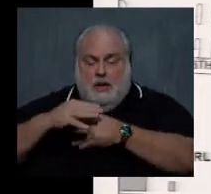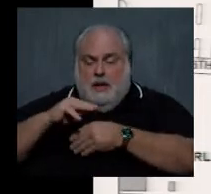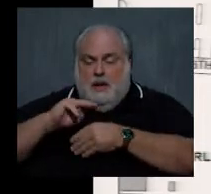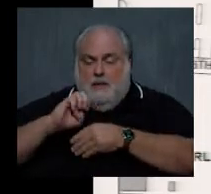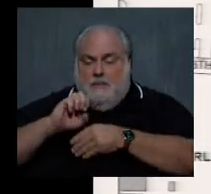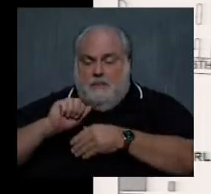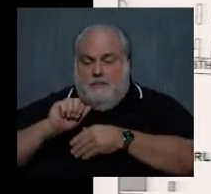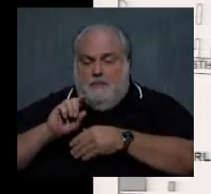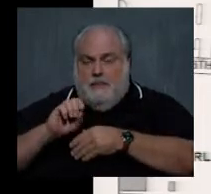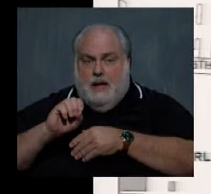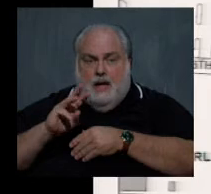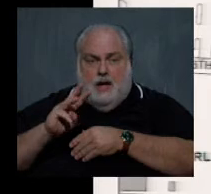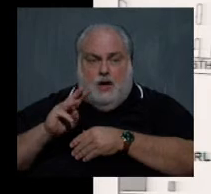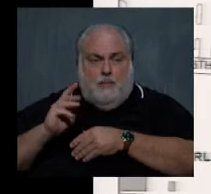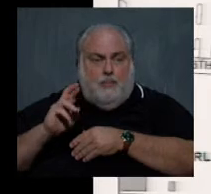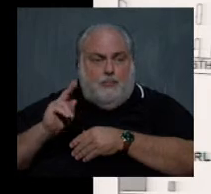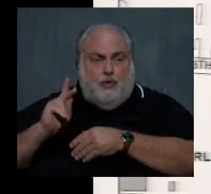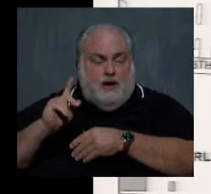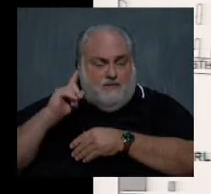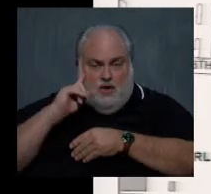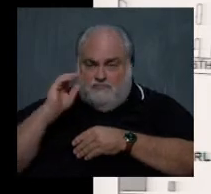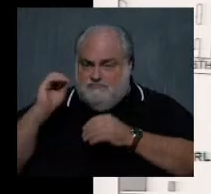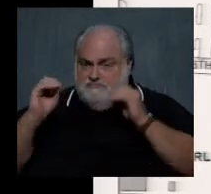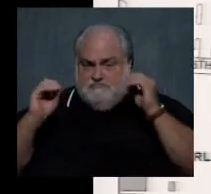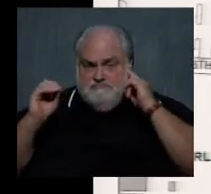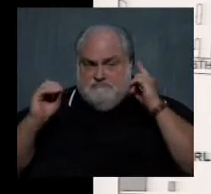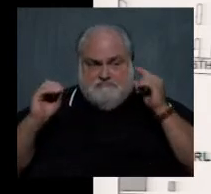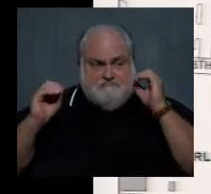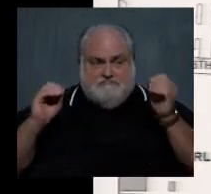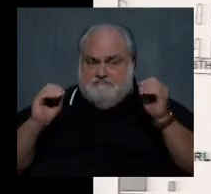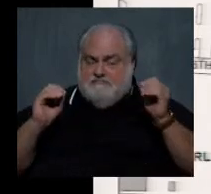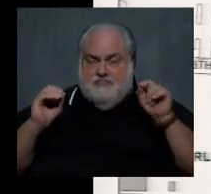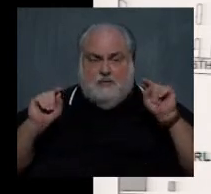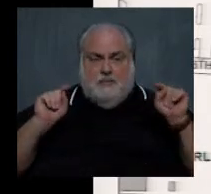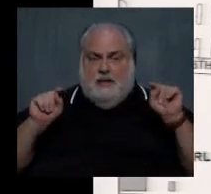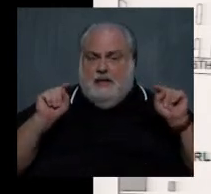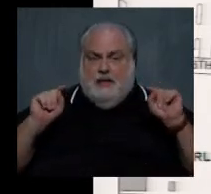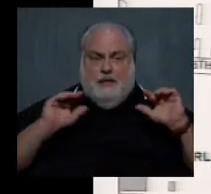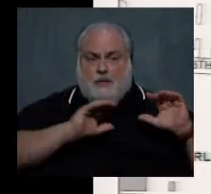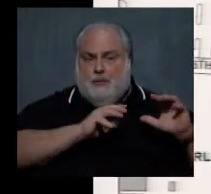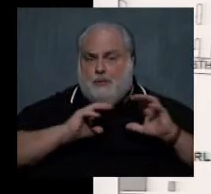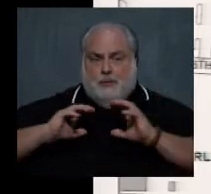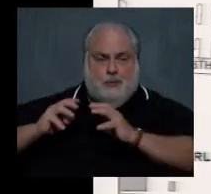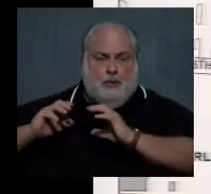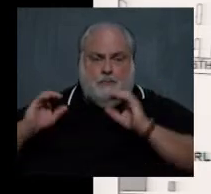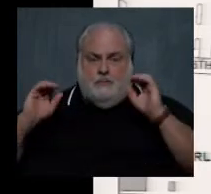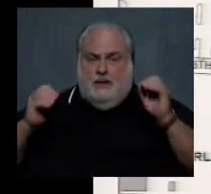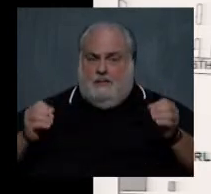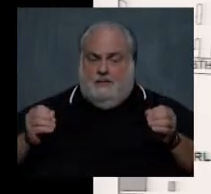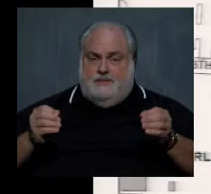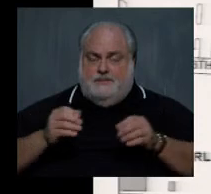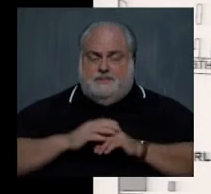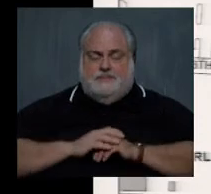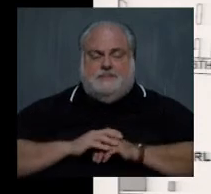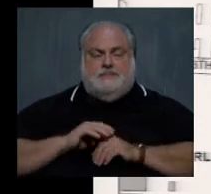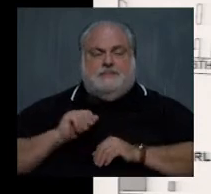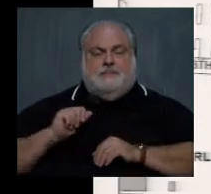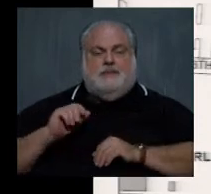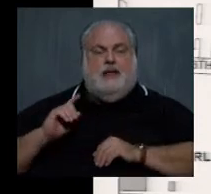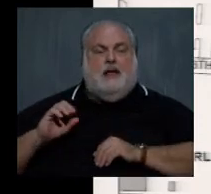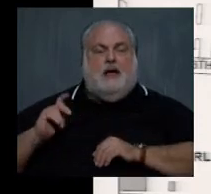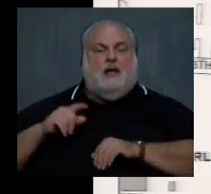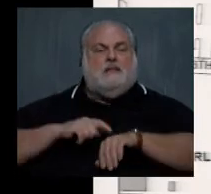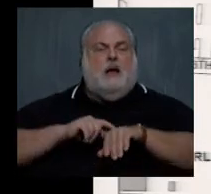Neighborhood Association. You didn't hear from either one? We haven't heard anything yet from either one. Has And the- what hours of